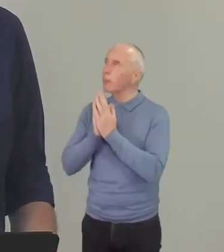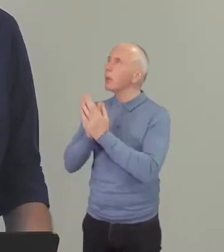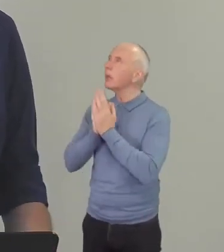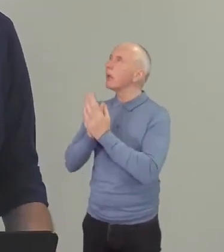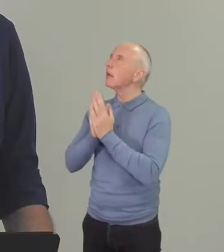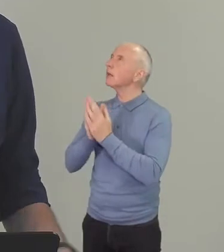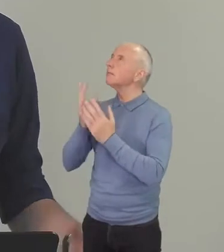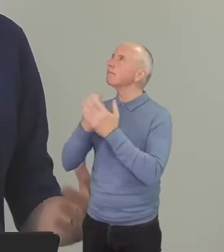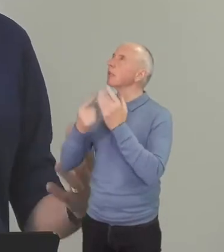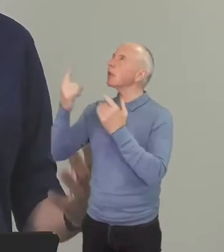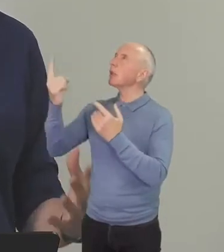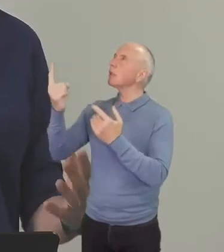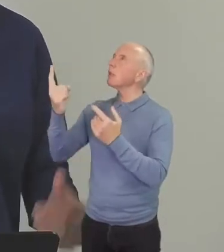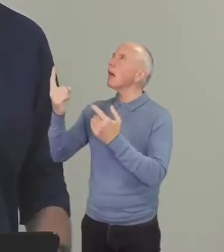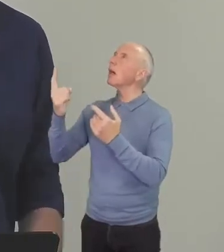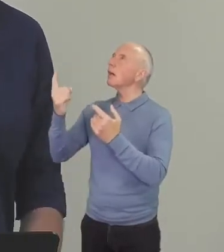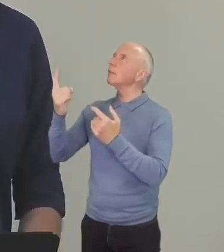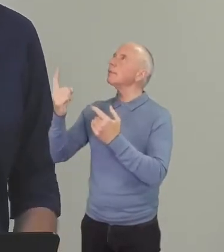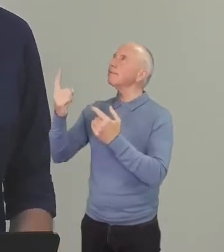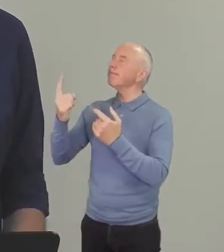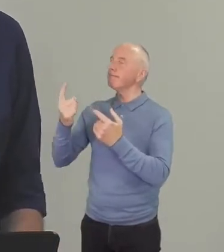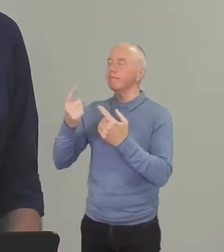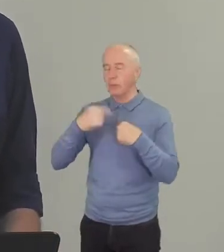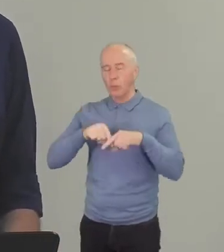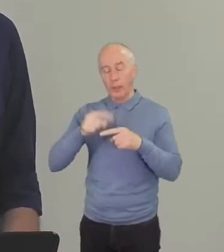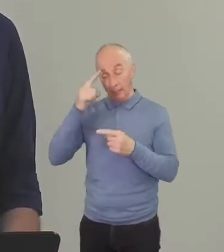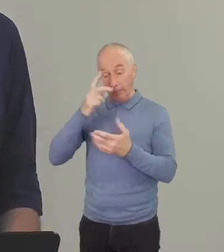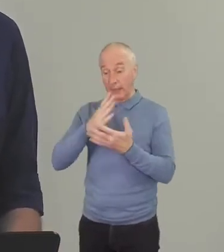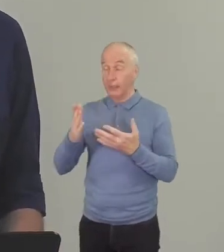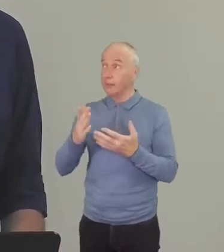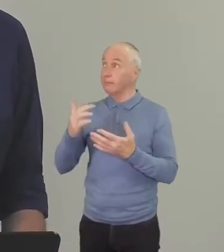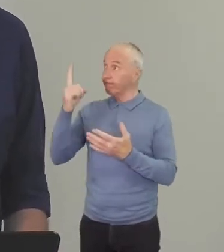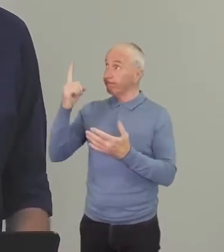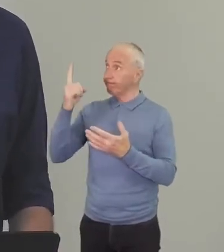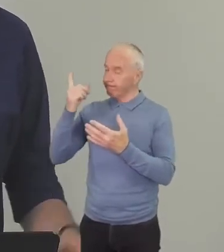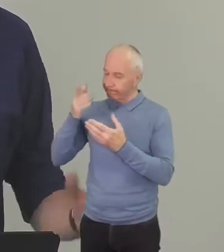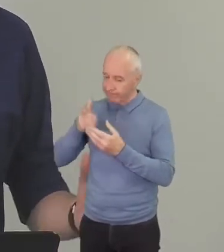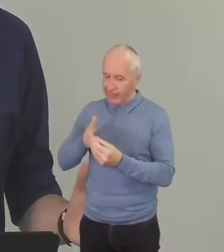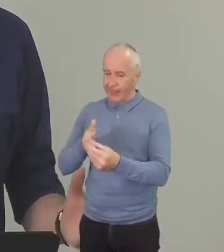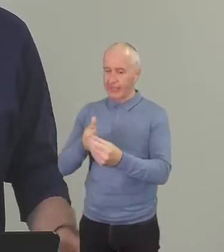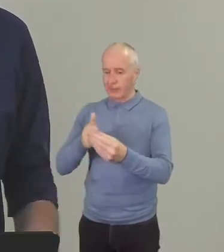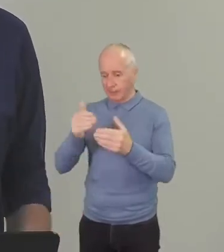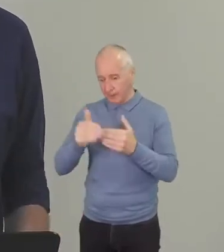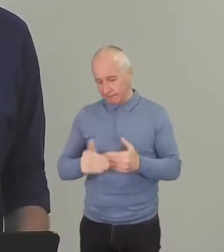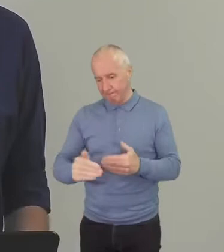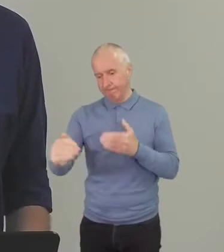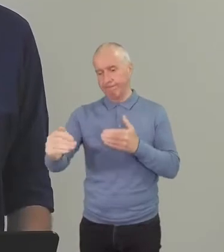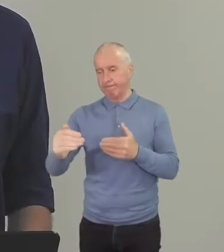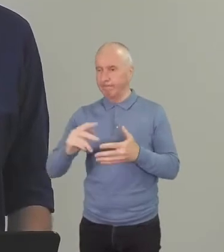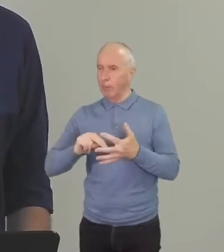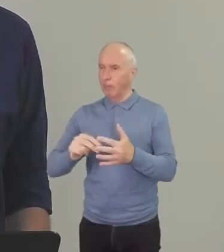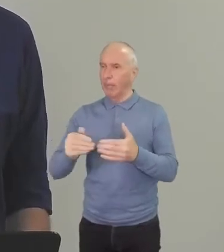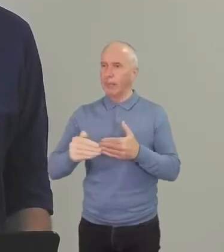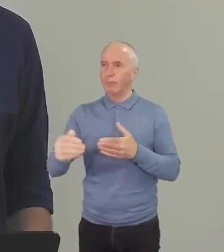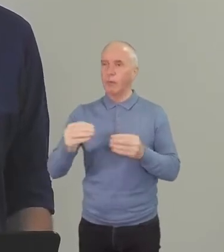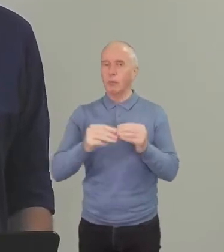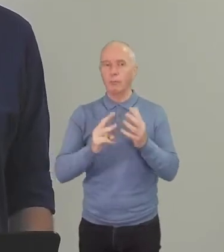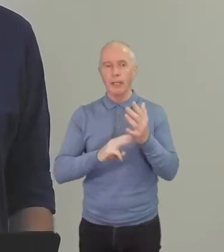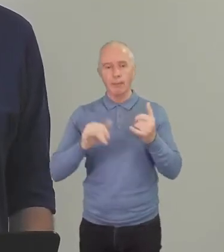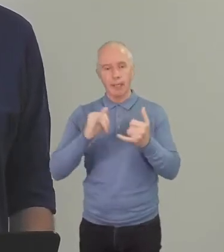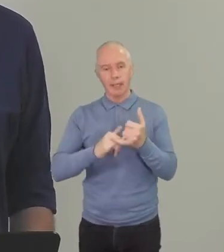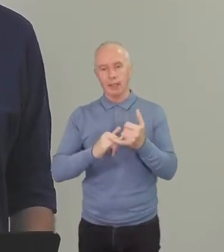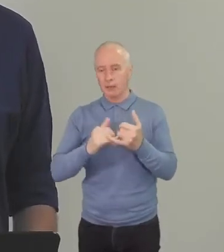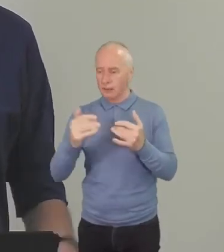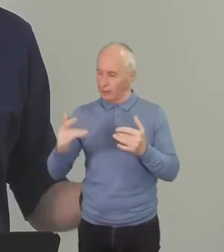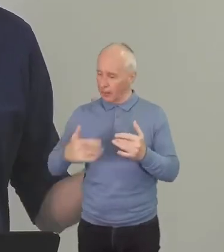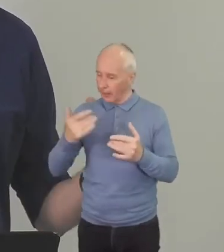God's leading. And so this is what we believe God has led us to for the next period of BMS's life and